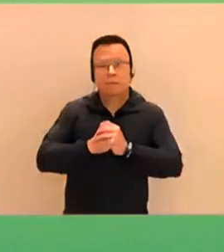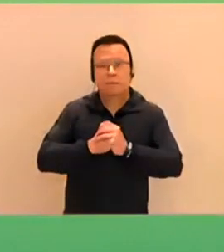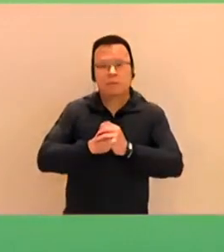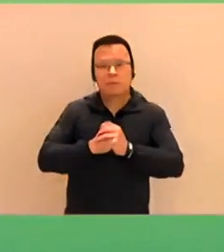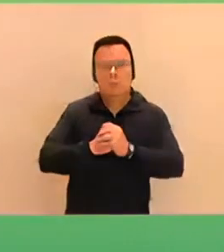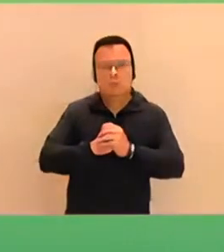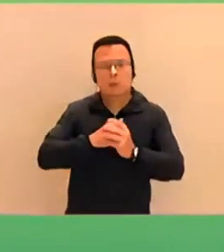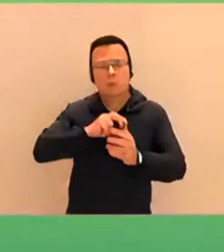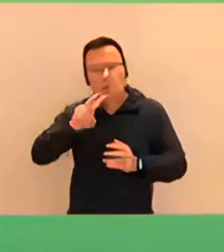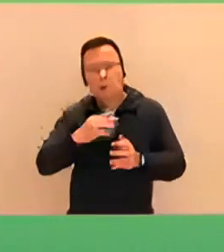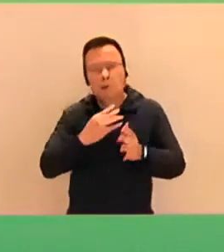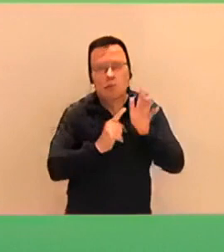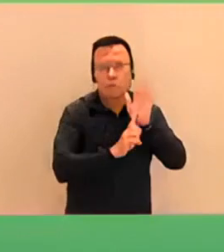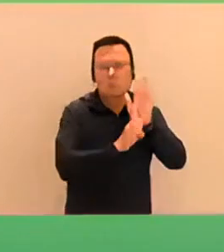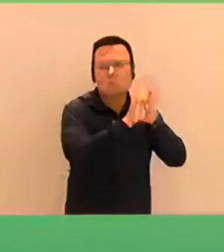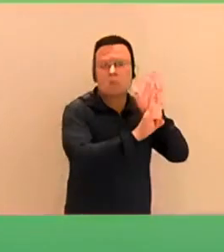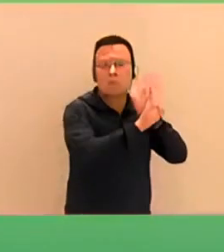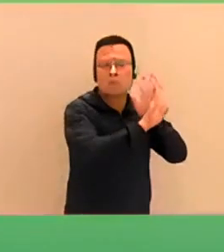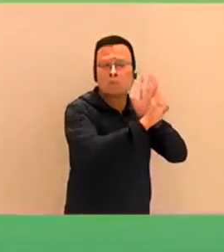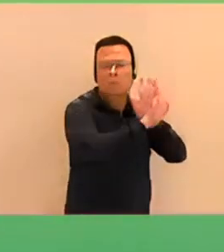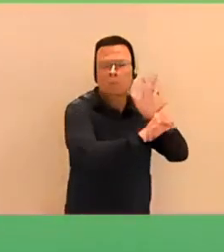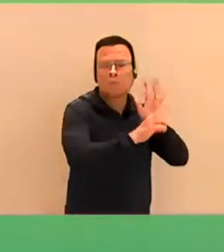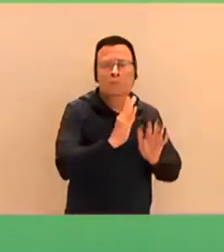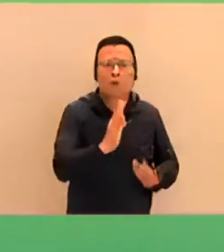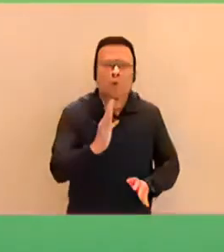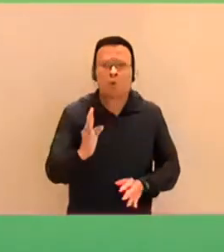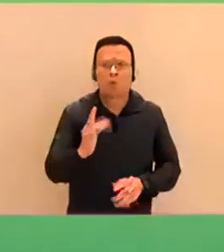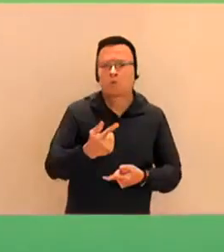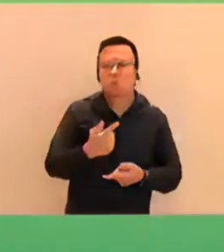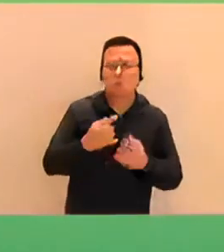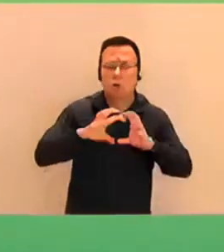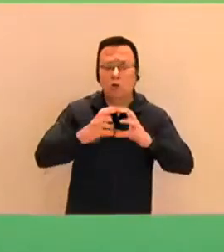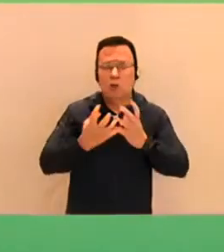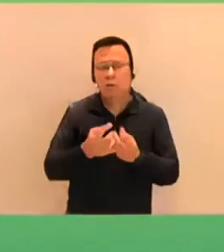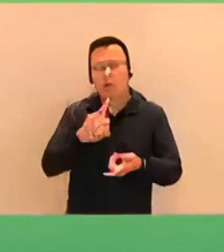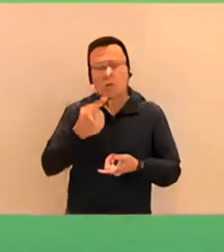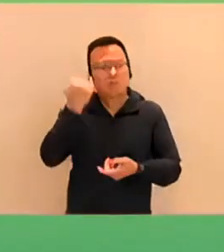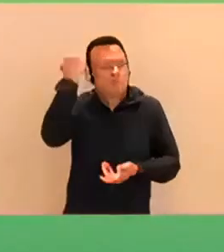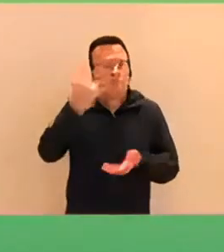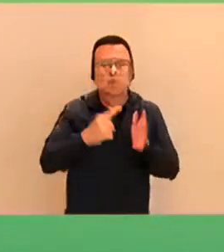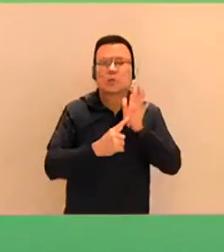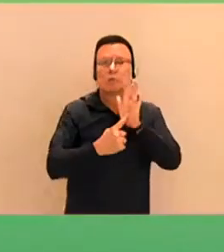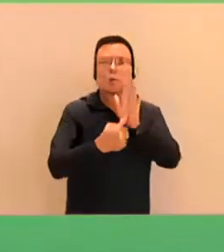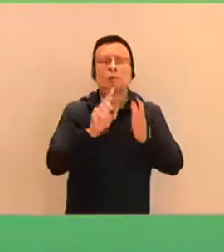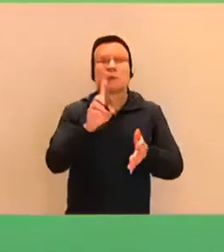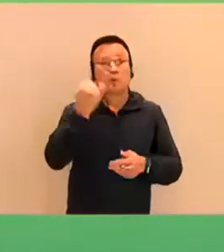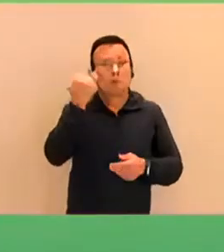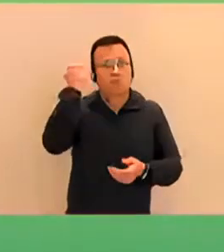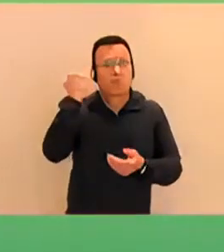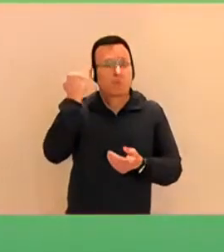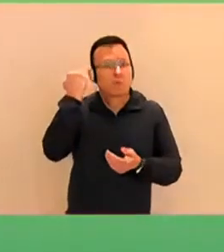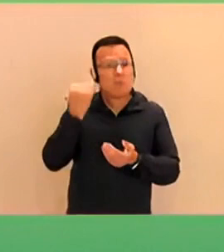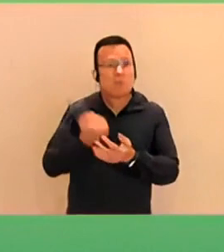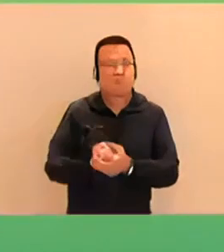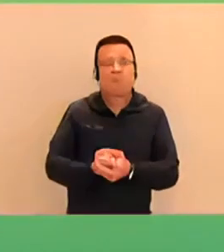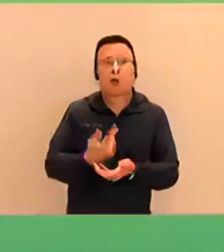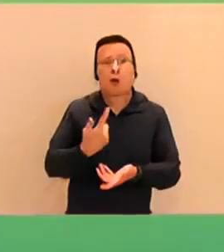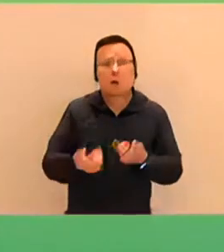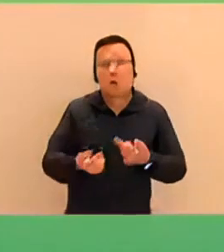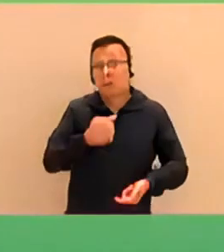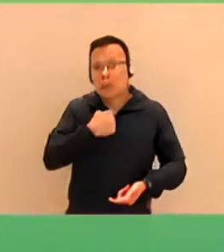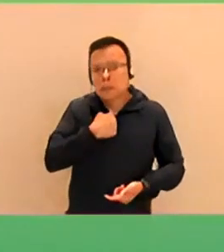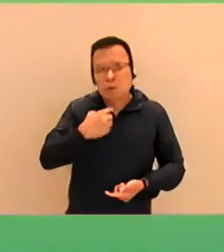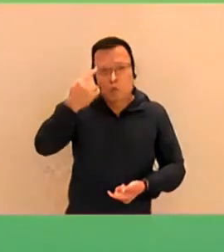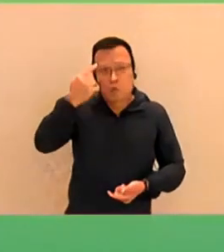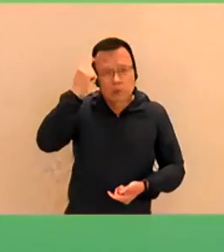understand what happens. Also for fans, I will just skip it, but we do think of that. We need to understand the detail.